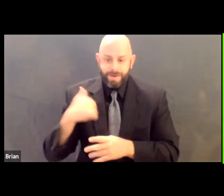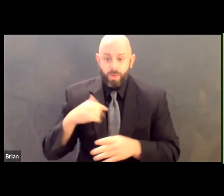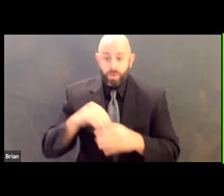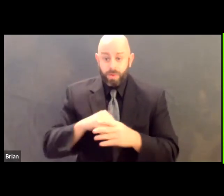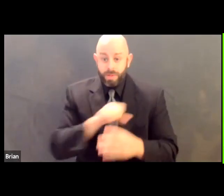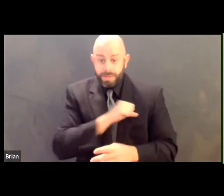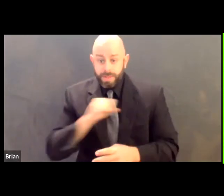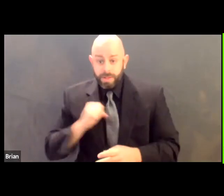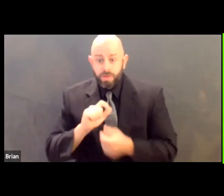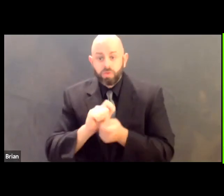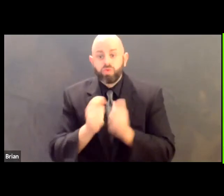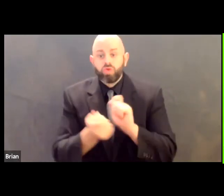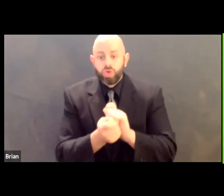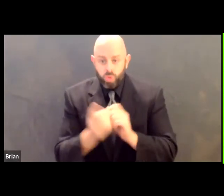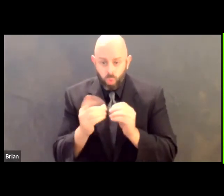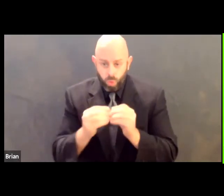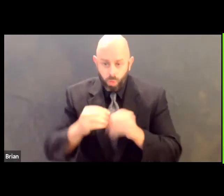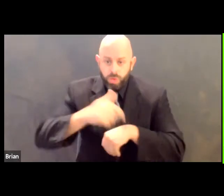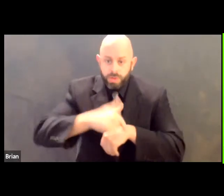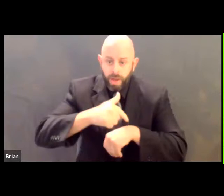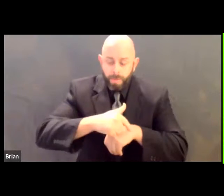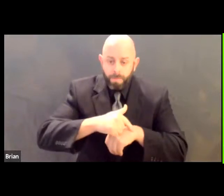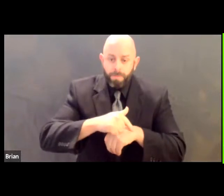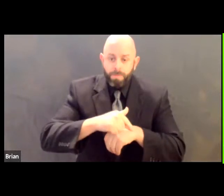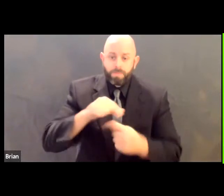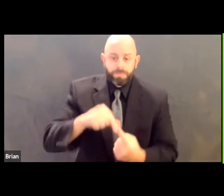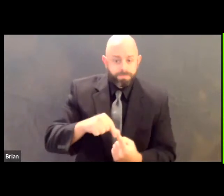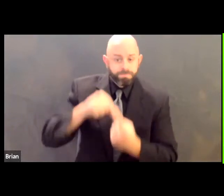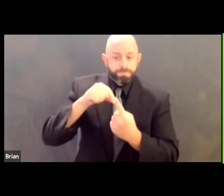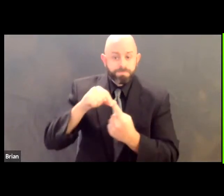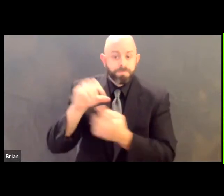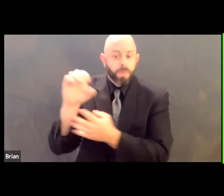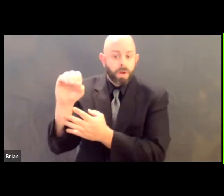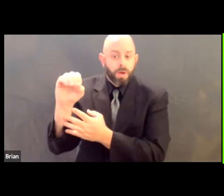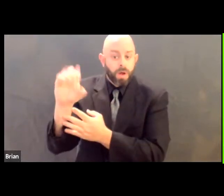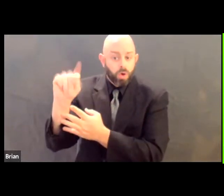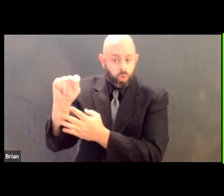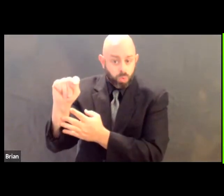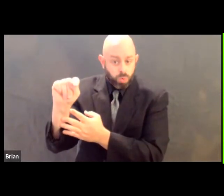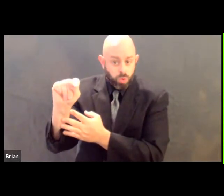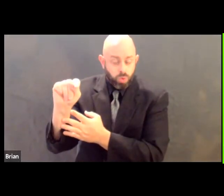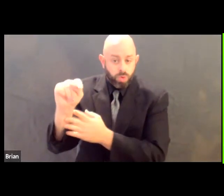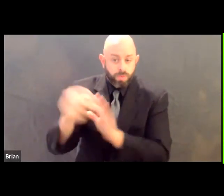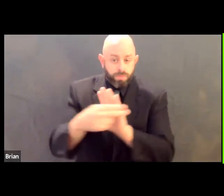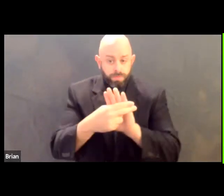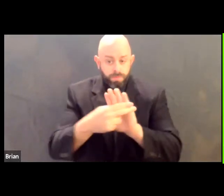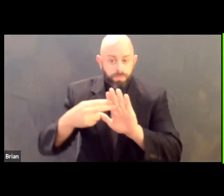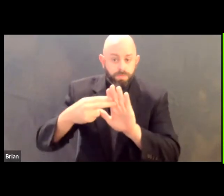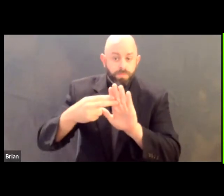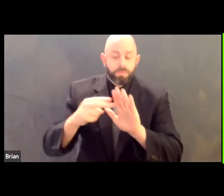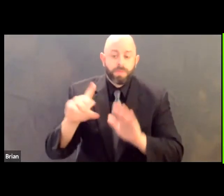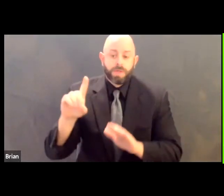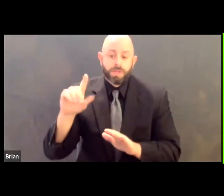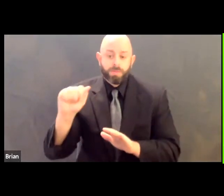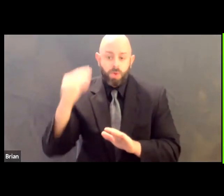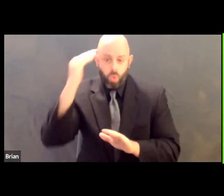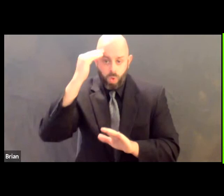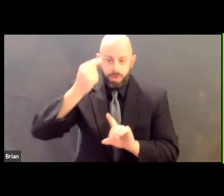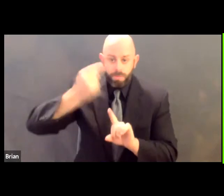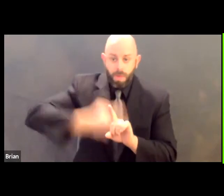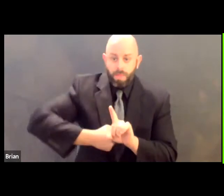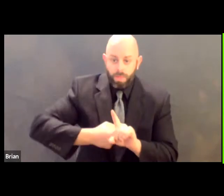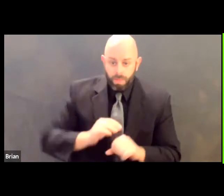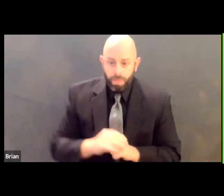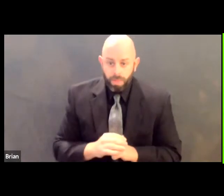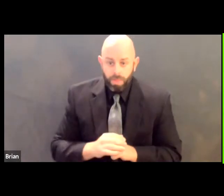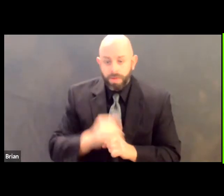one more time and designated October as the Disability Employment Awareness Month, not